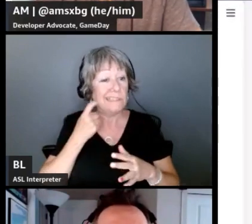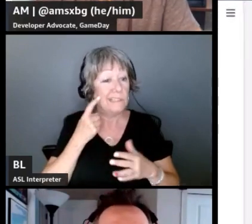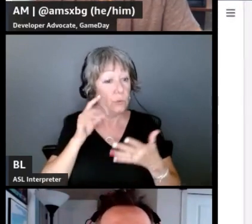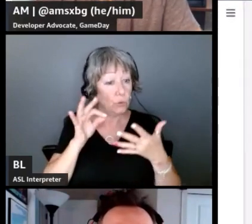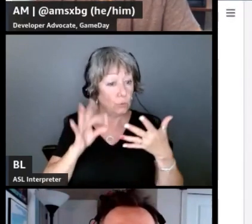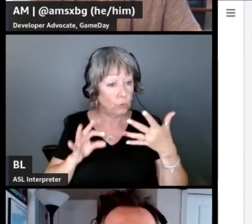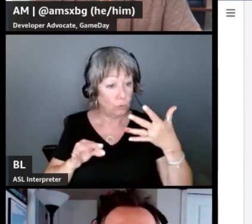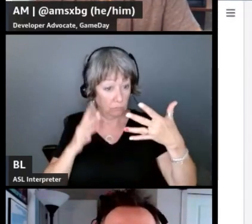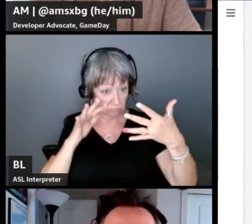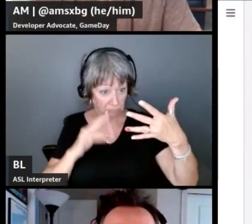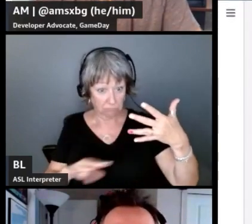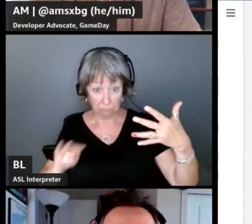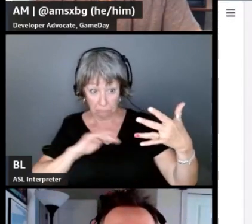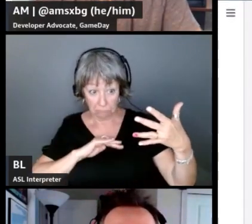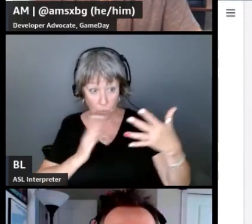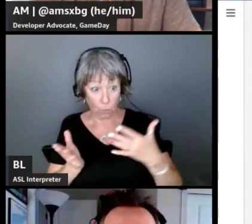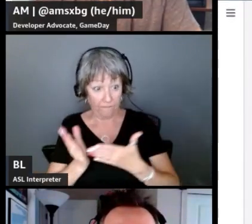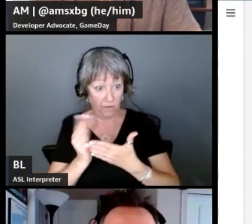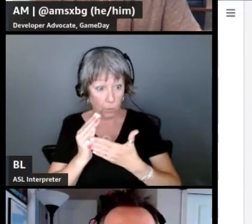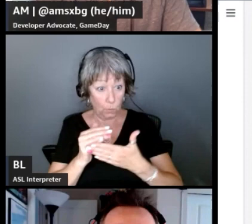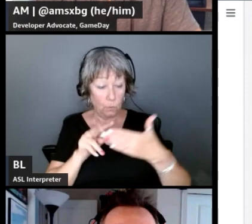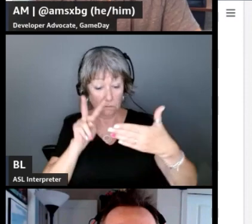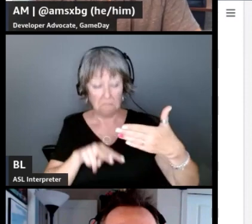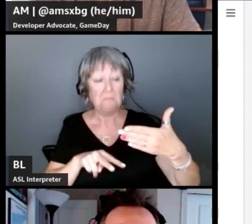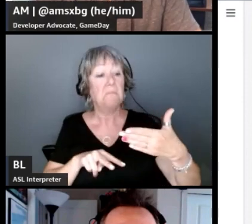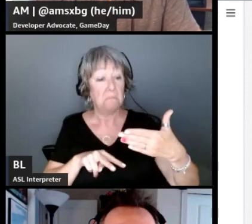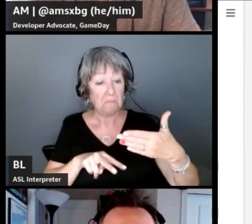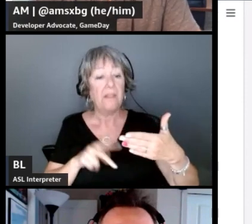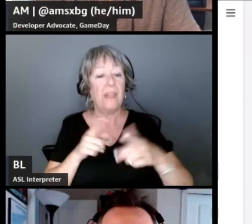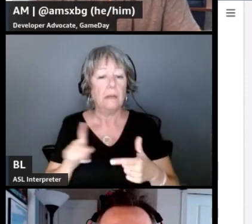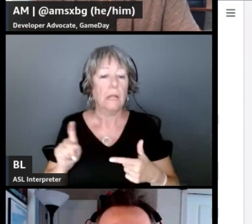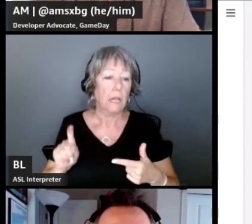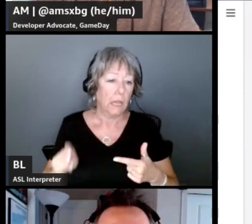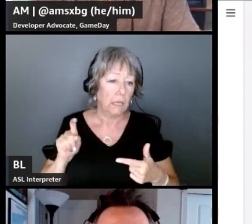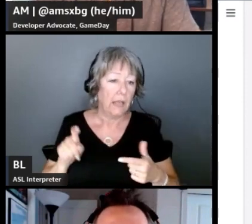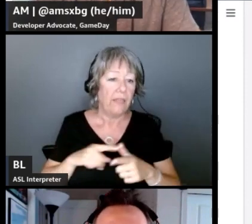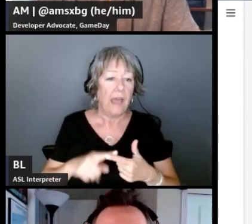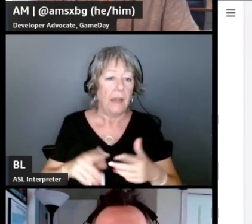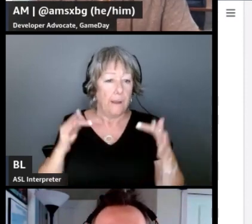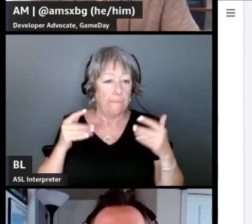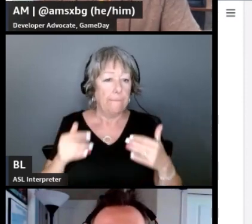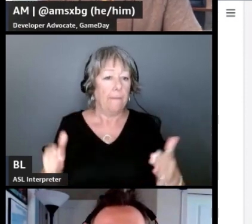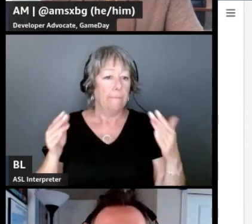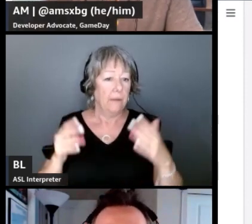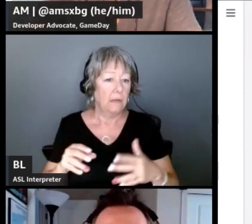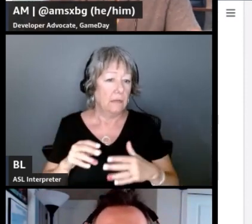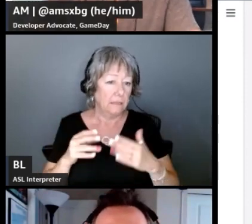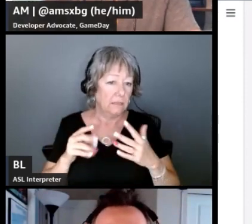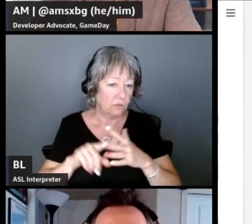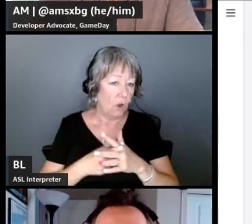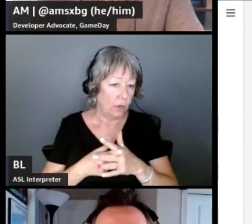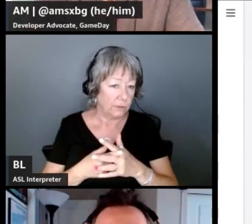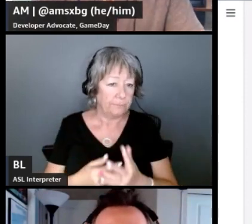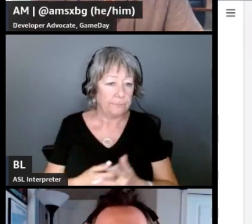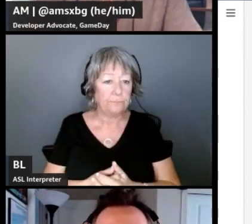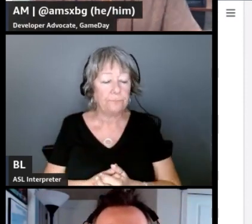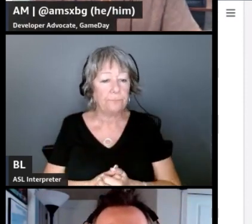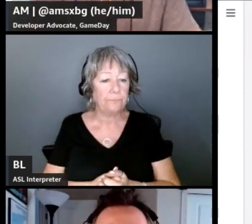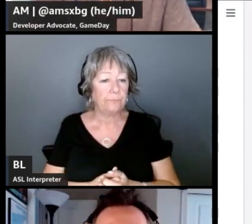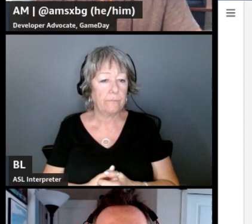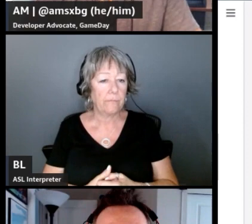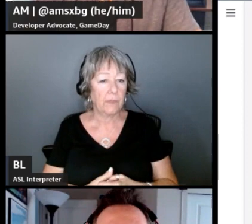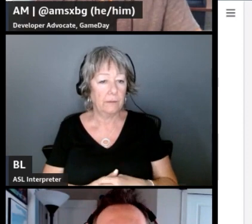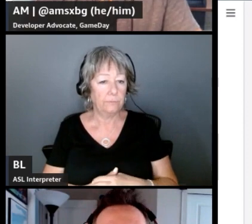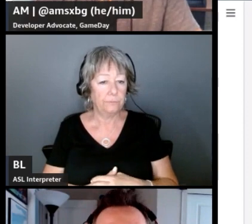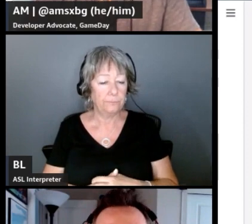And then once you're done, you just have to click submit. And the work really starts, right? Let me quickly refresh. Let's see.